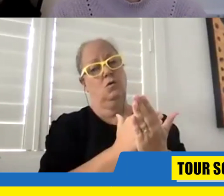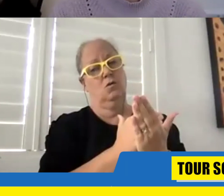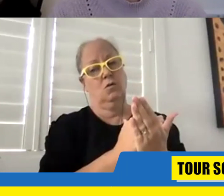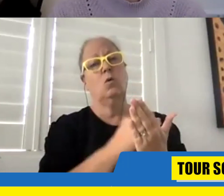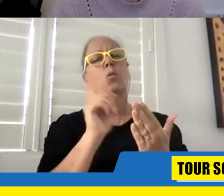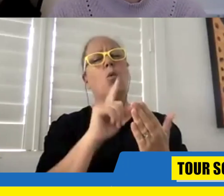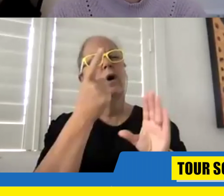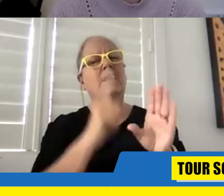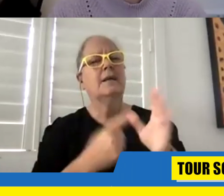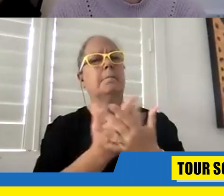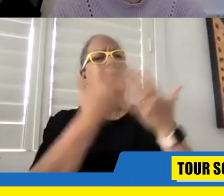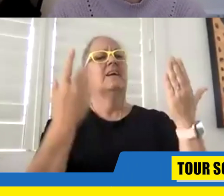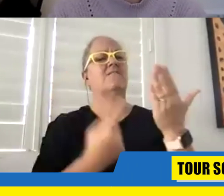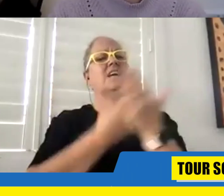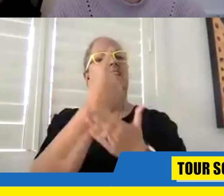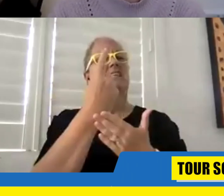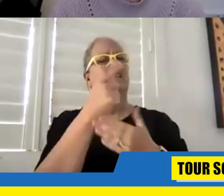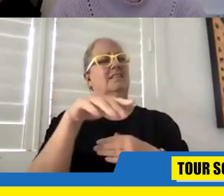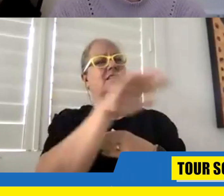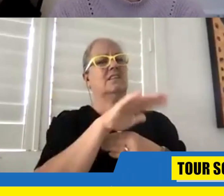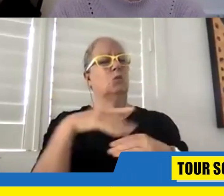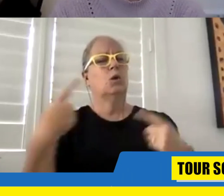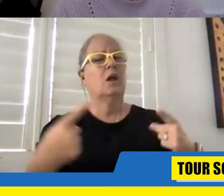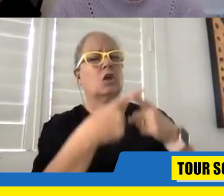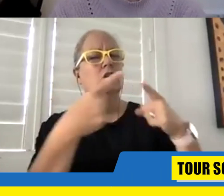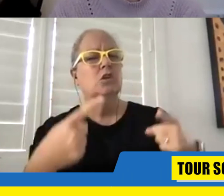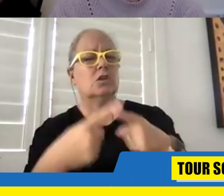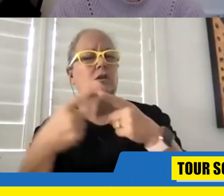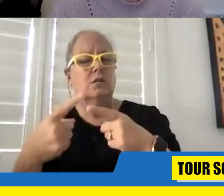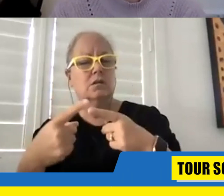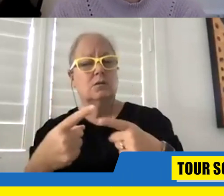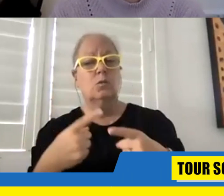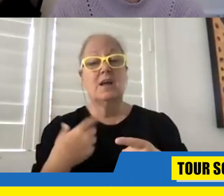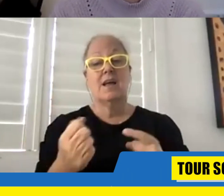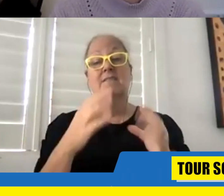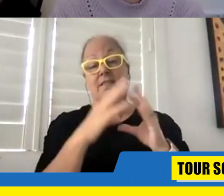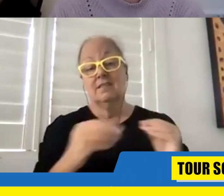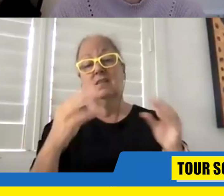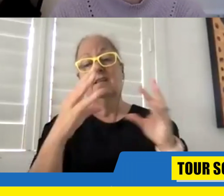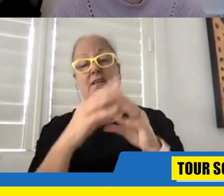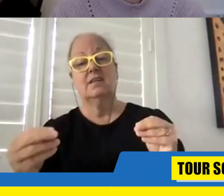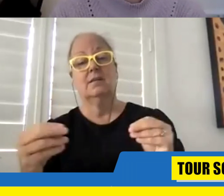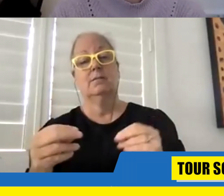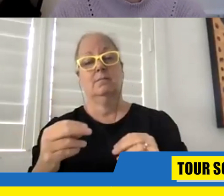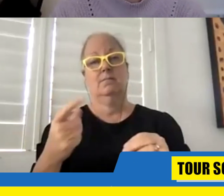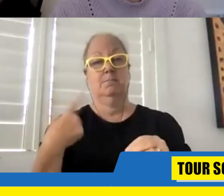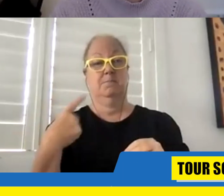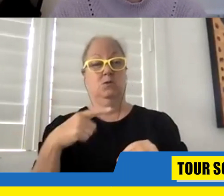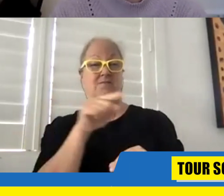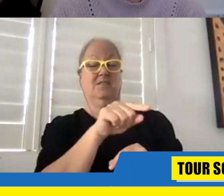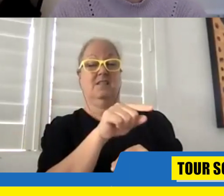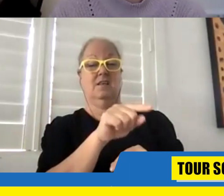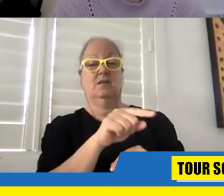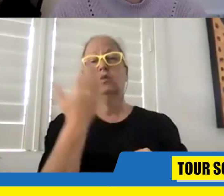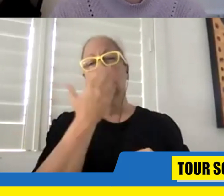annual major events in there always. We've experienced a number of cancellations across the years just simply from that. You know, the school